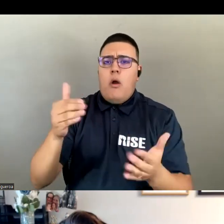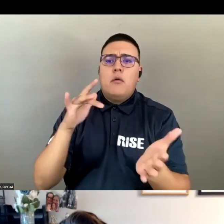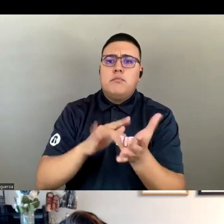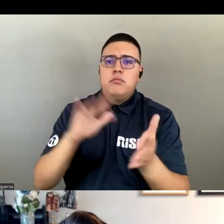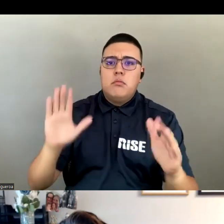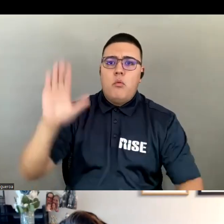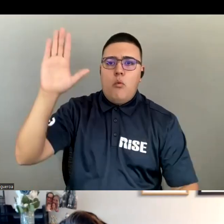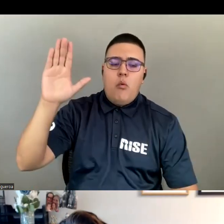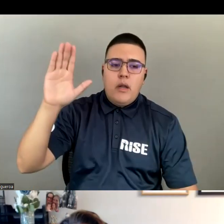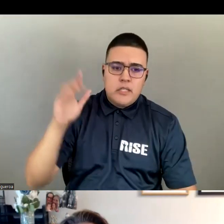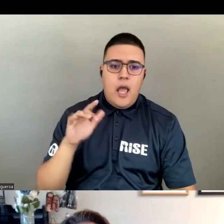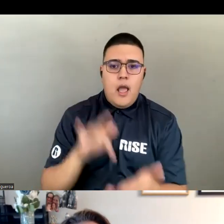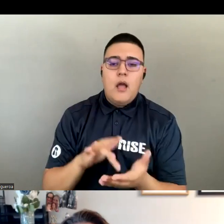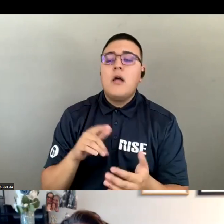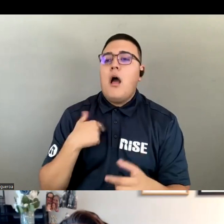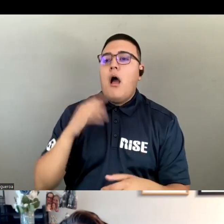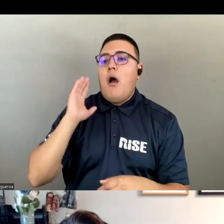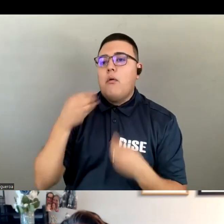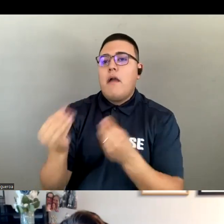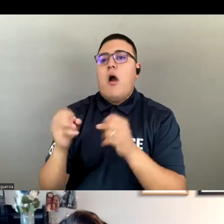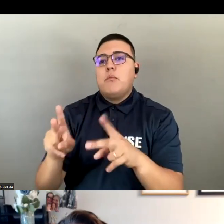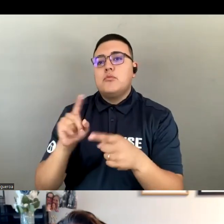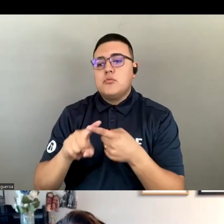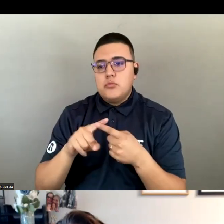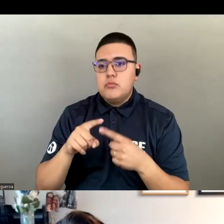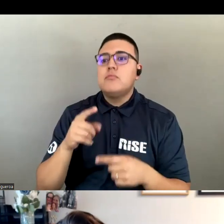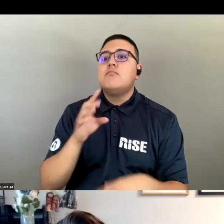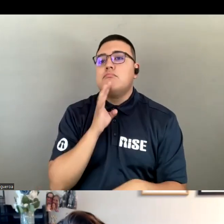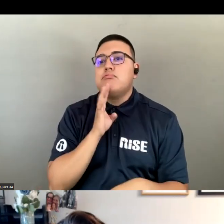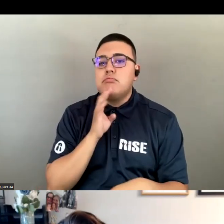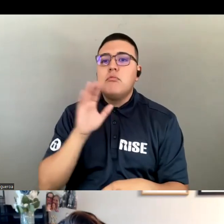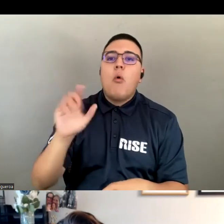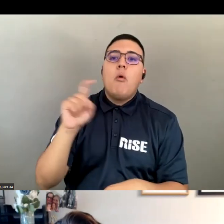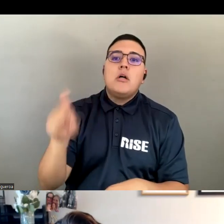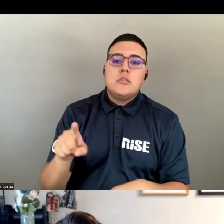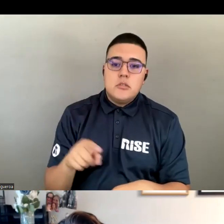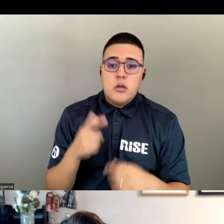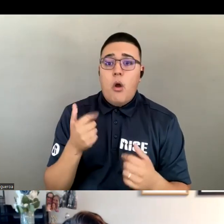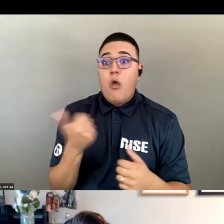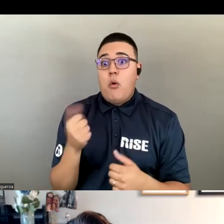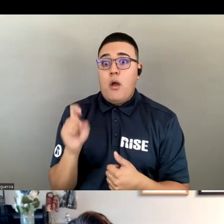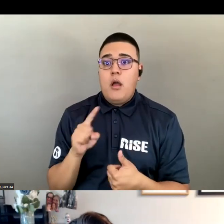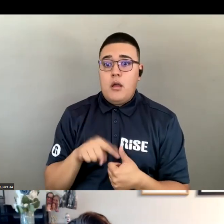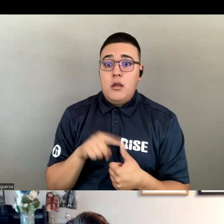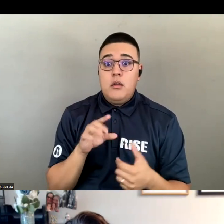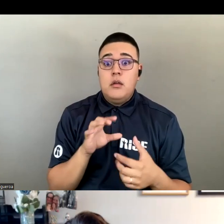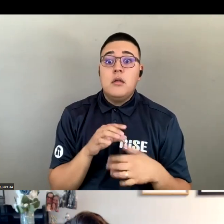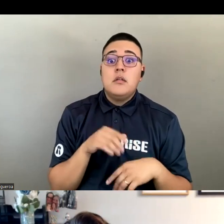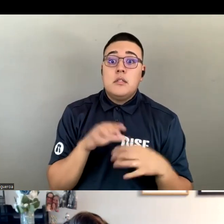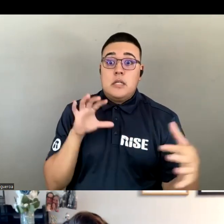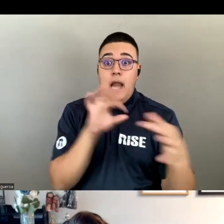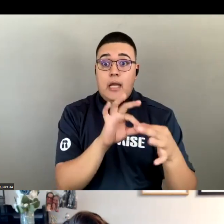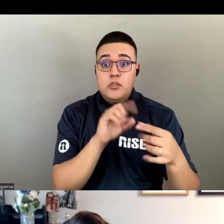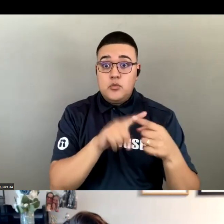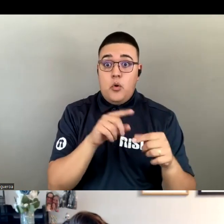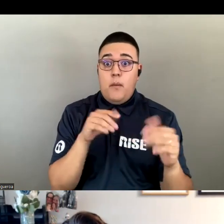on you to have an opportunity to unmute and ask. But here's one question. Does connecting to a peer support